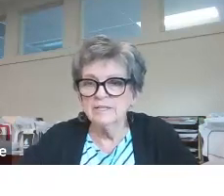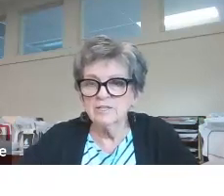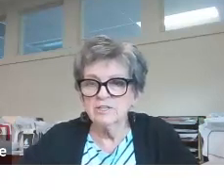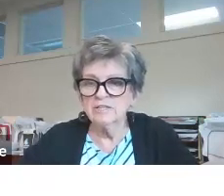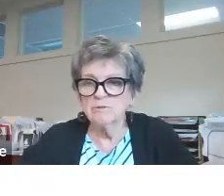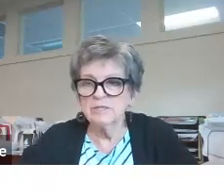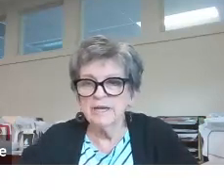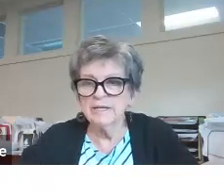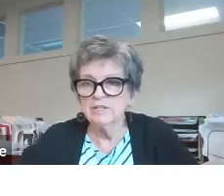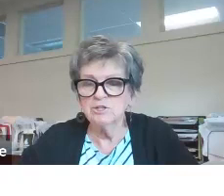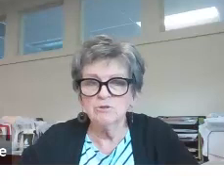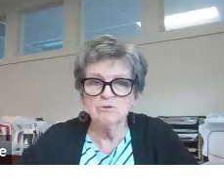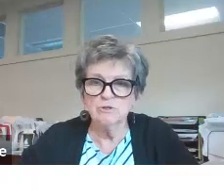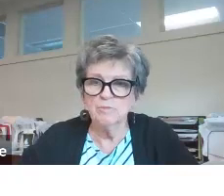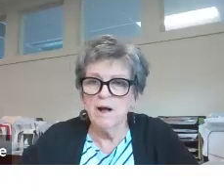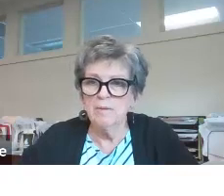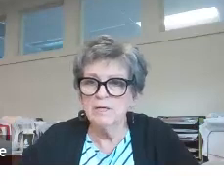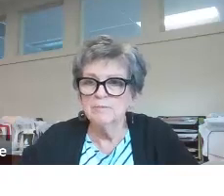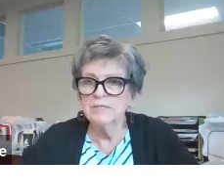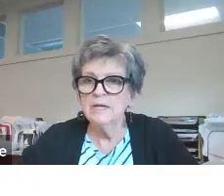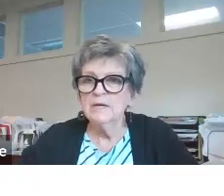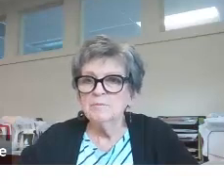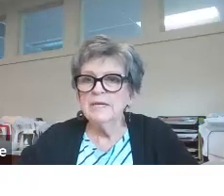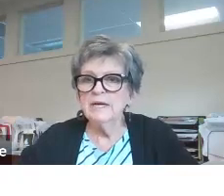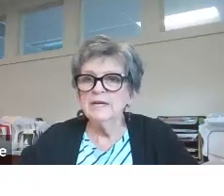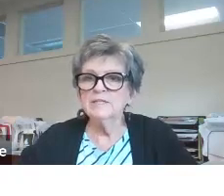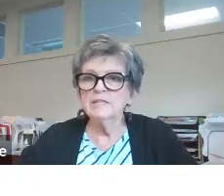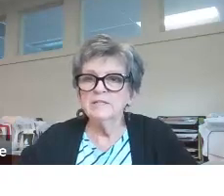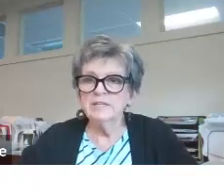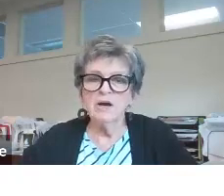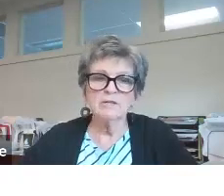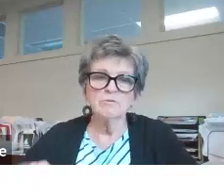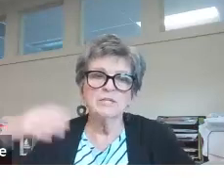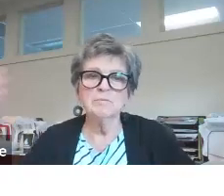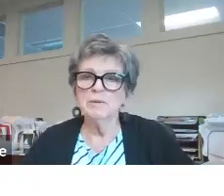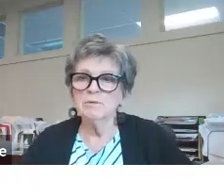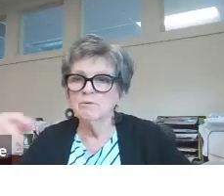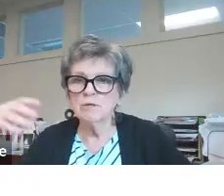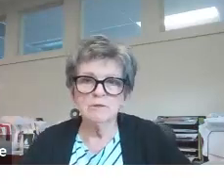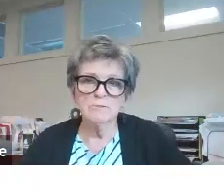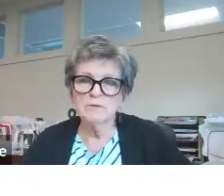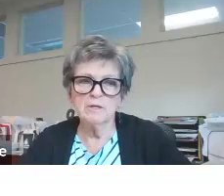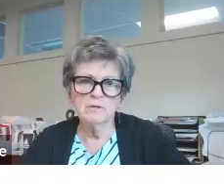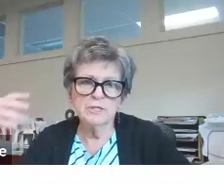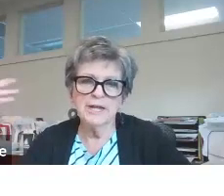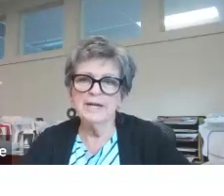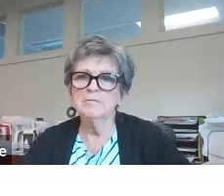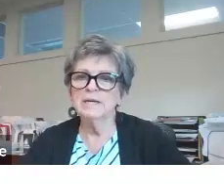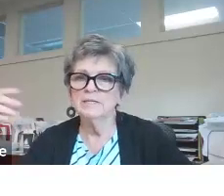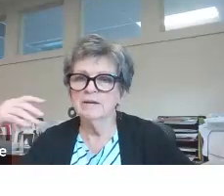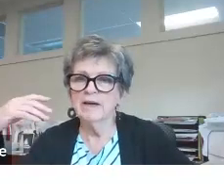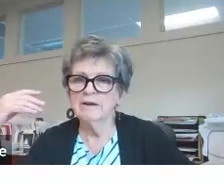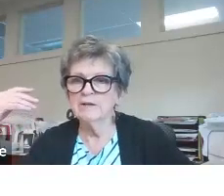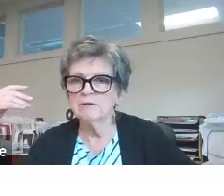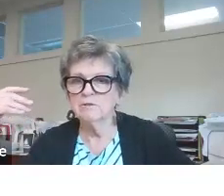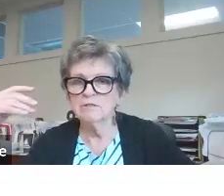I'd like to suggest we say issues or problems, because in detox, we see people who are hallucinating